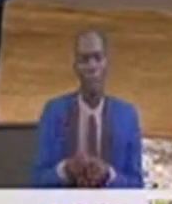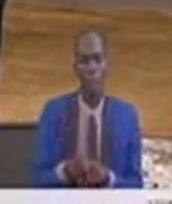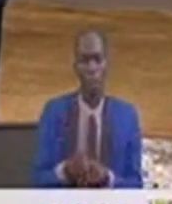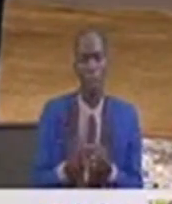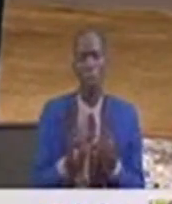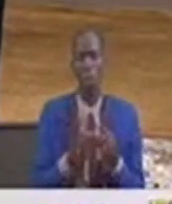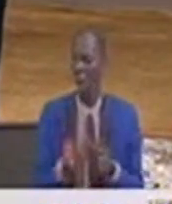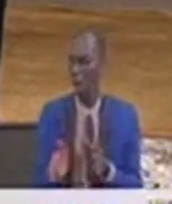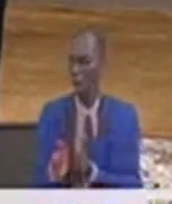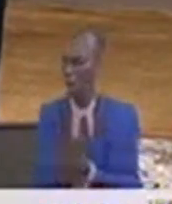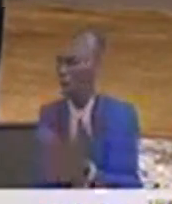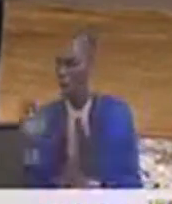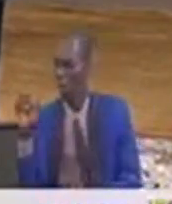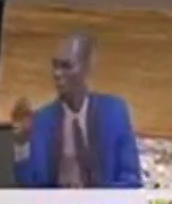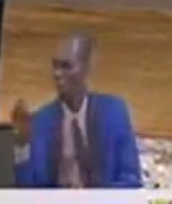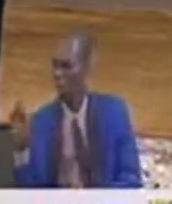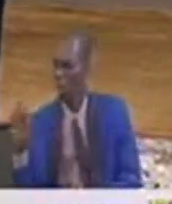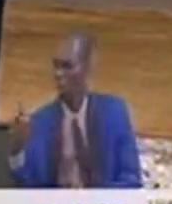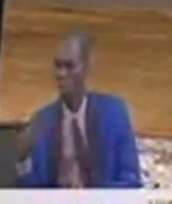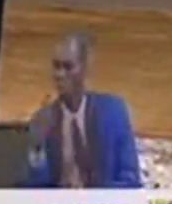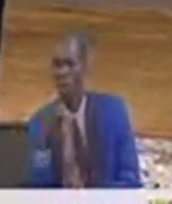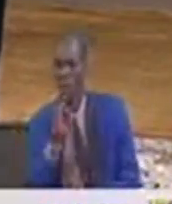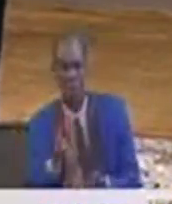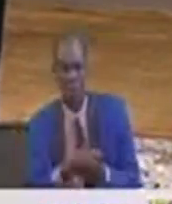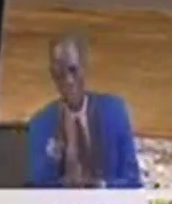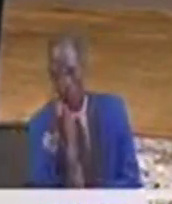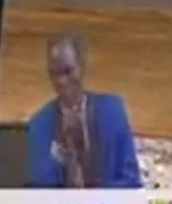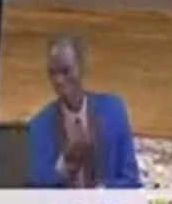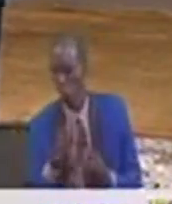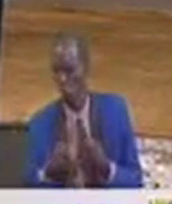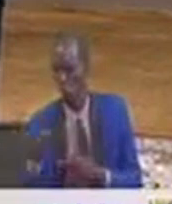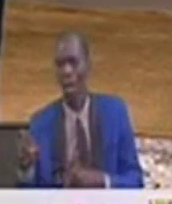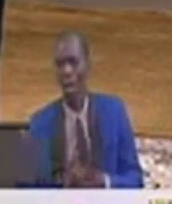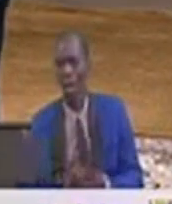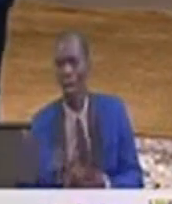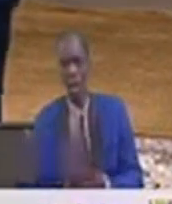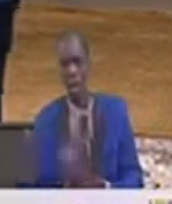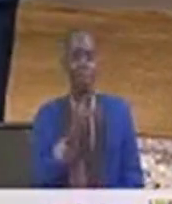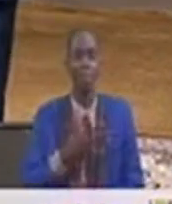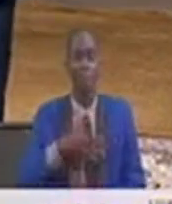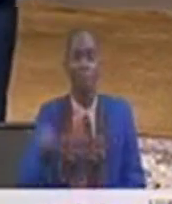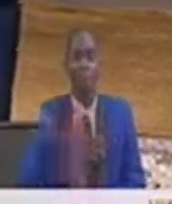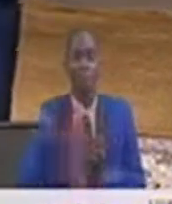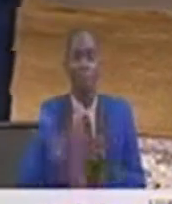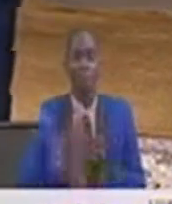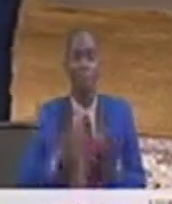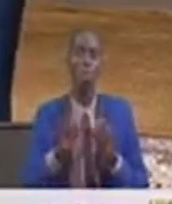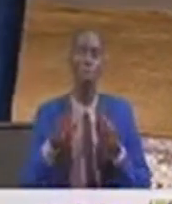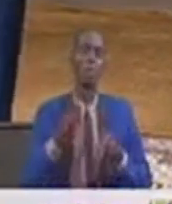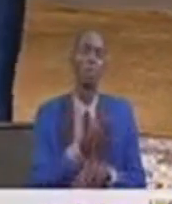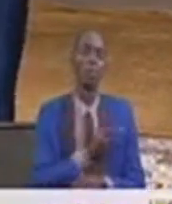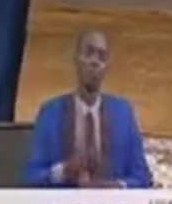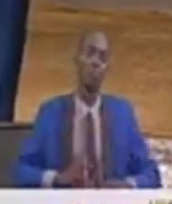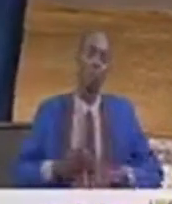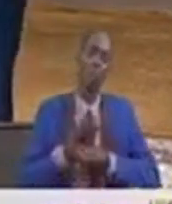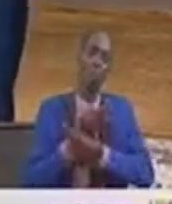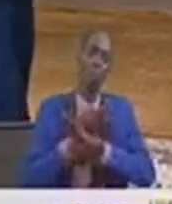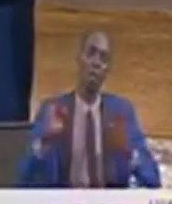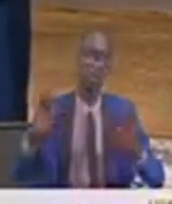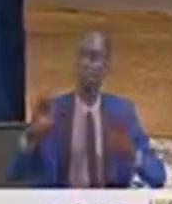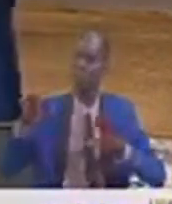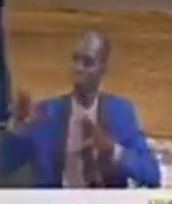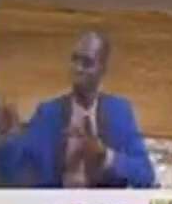to Abraham and Sarah. And so Abimelech took Sarah.